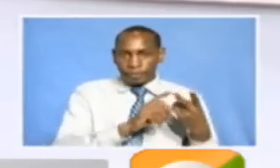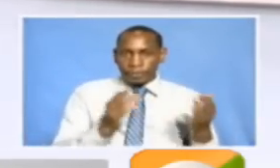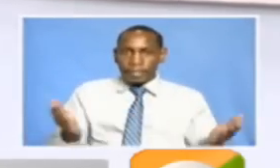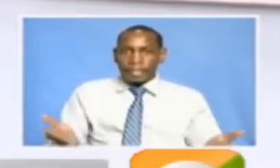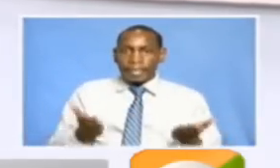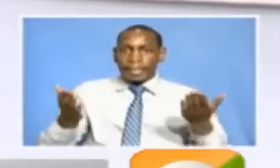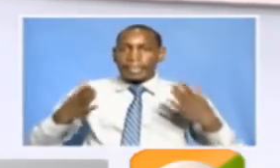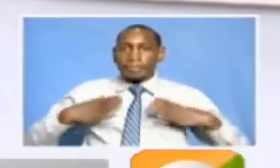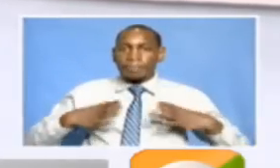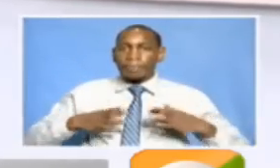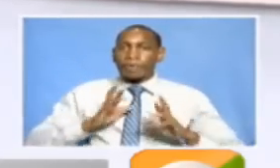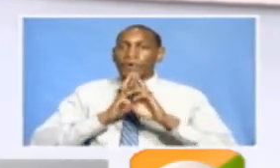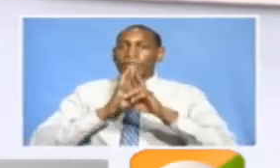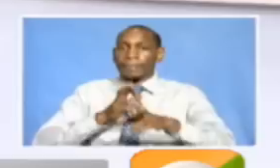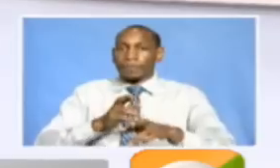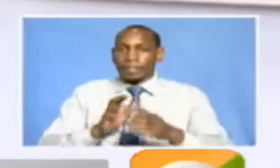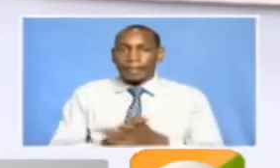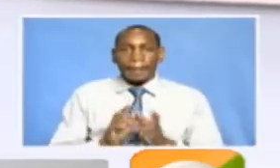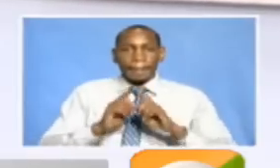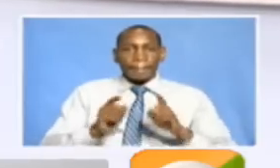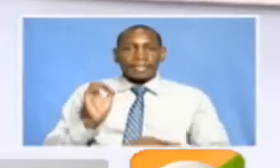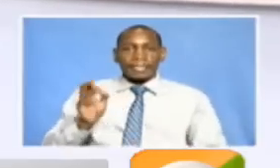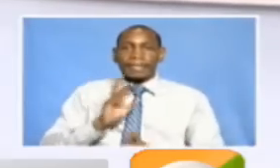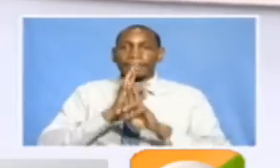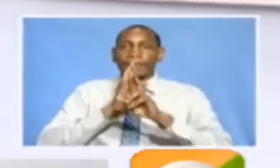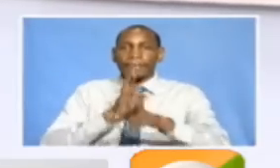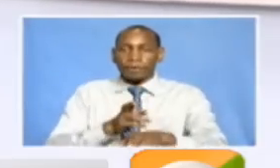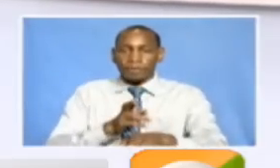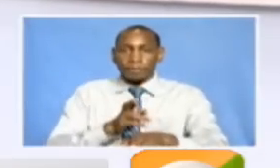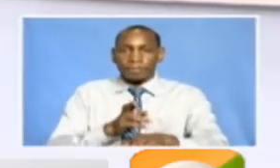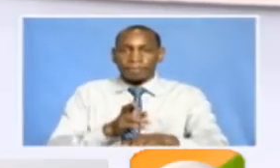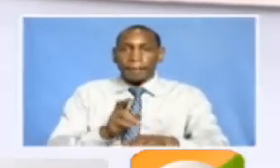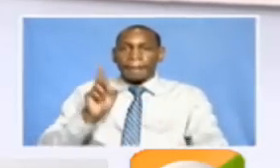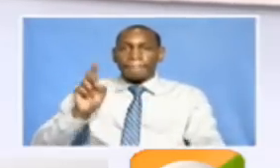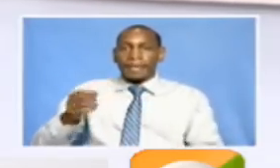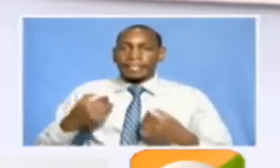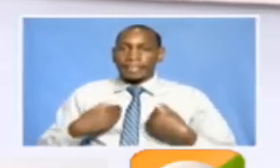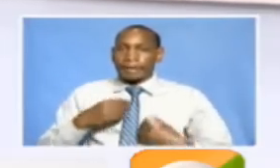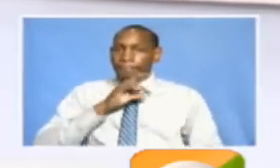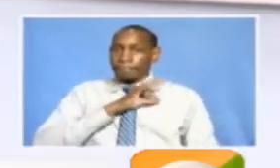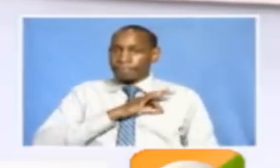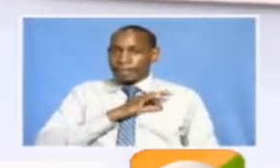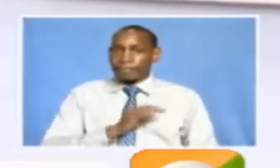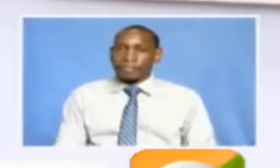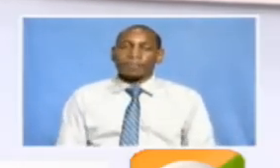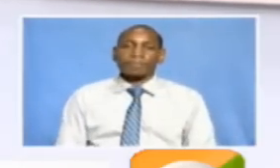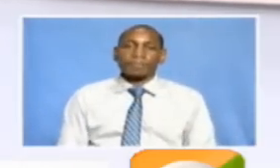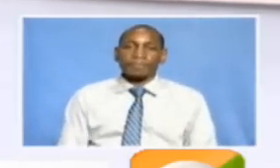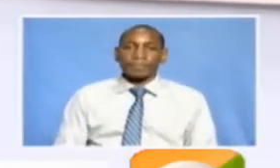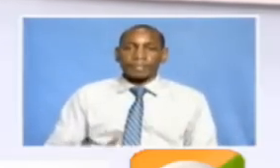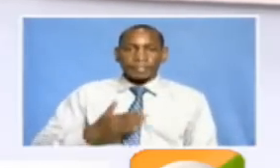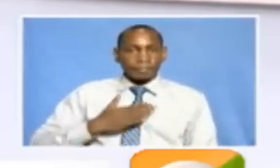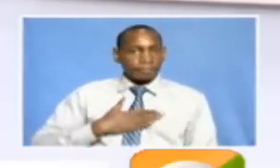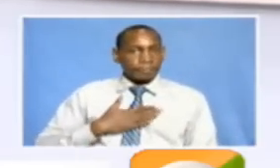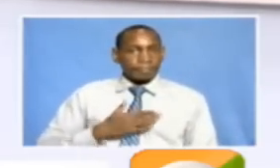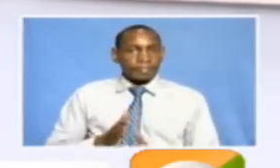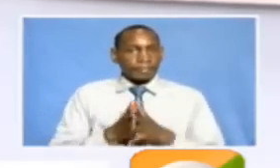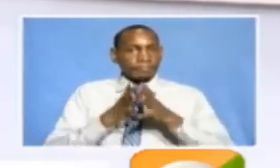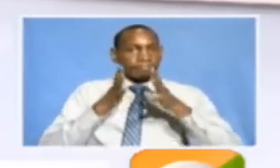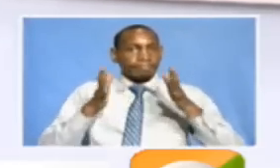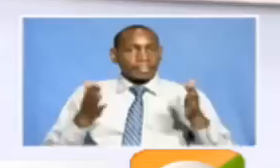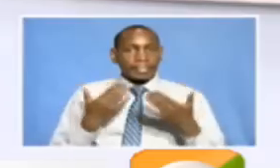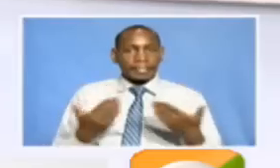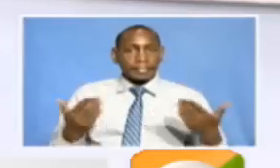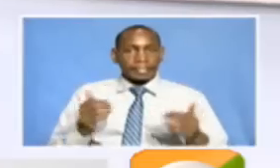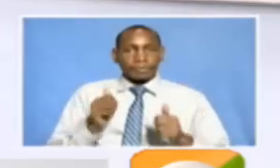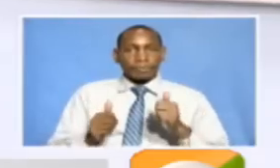people to report. But even if they report, it needs to reap some fruits. And so for me, the biggest thing that